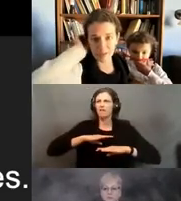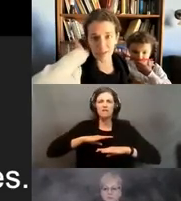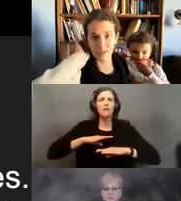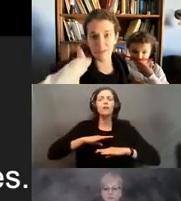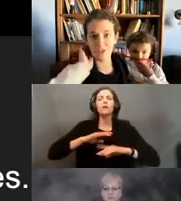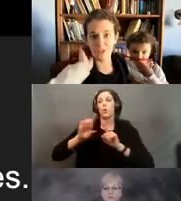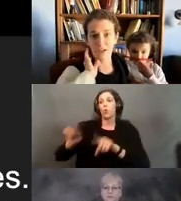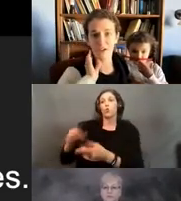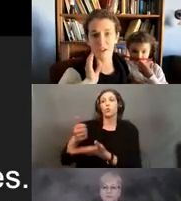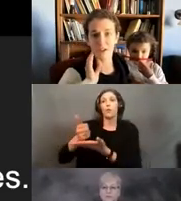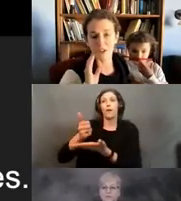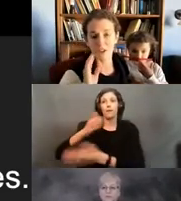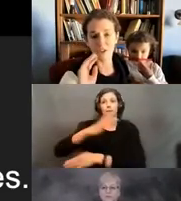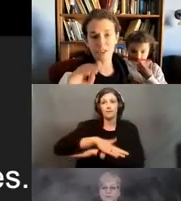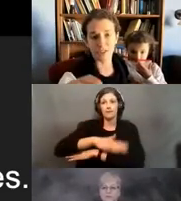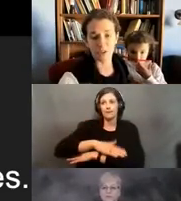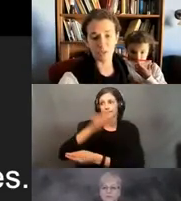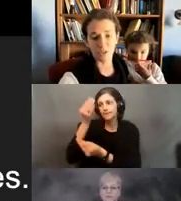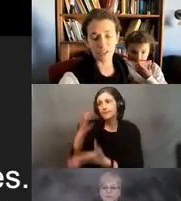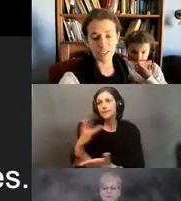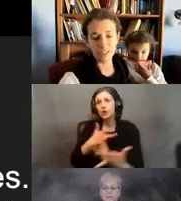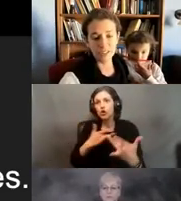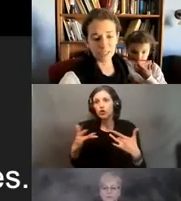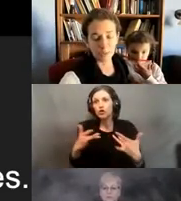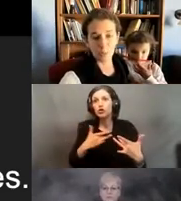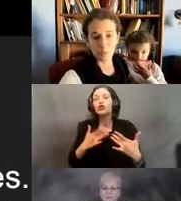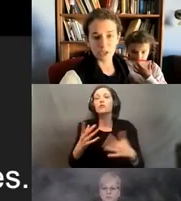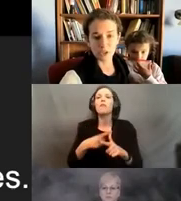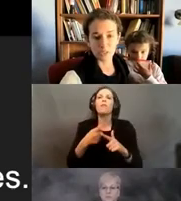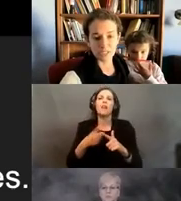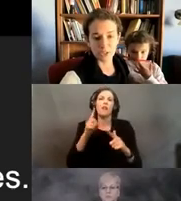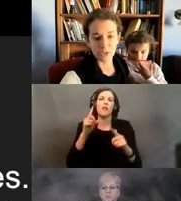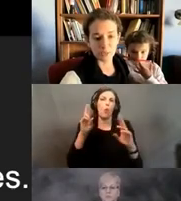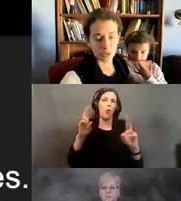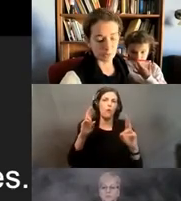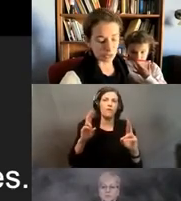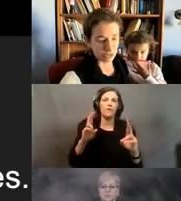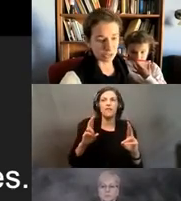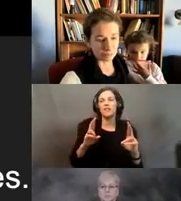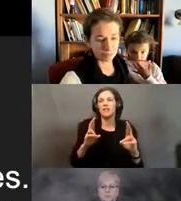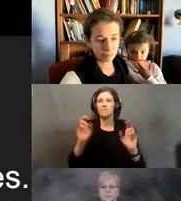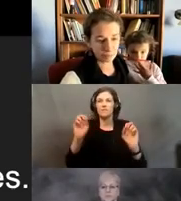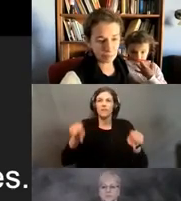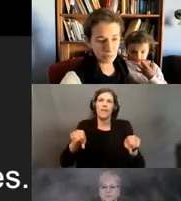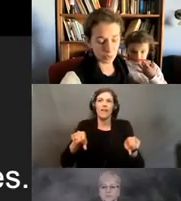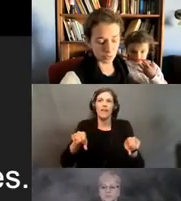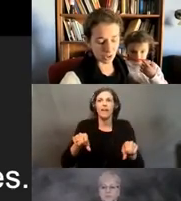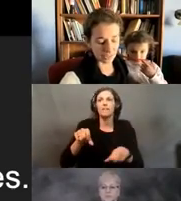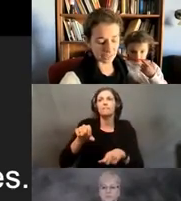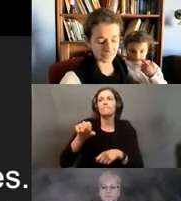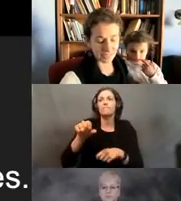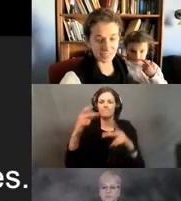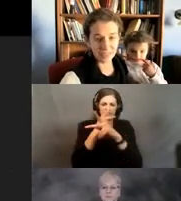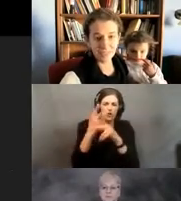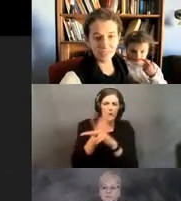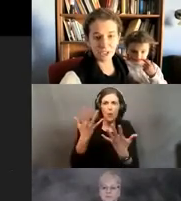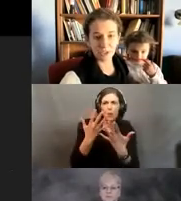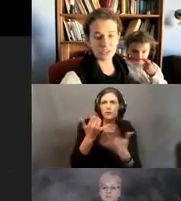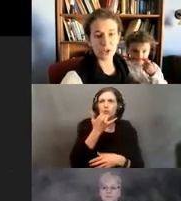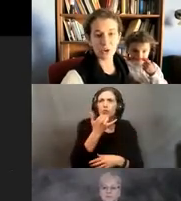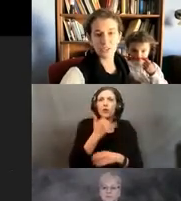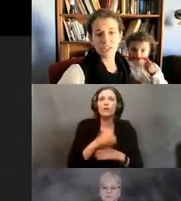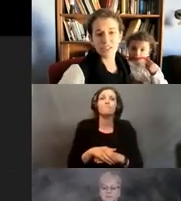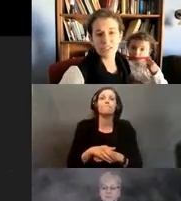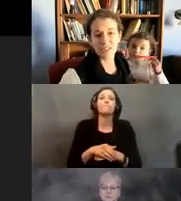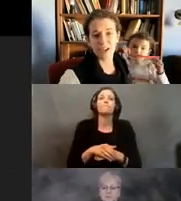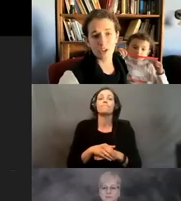desk and share your concerns and hopefully it won't be too late to do some troubleshooting. With all that said, you know,